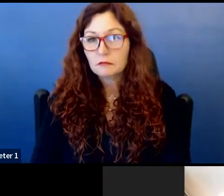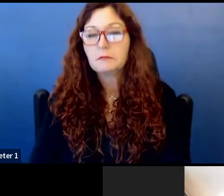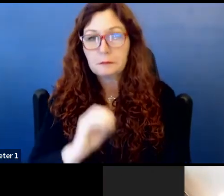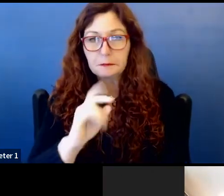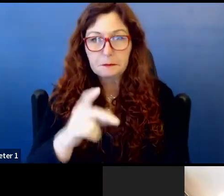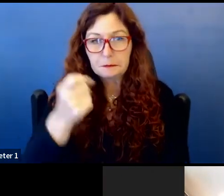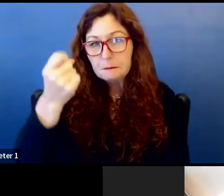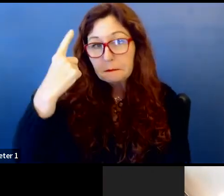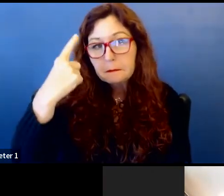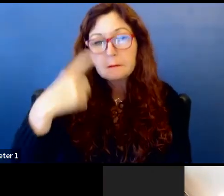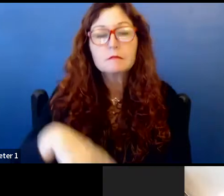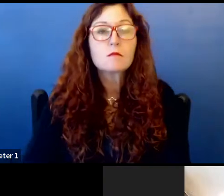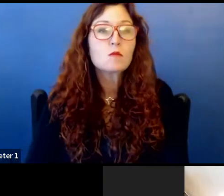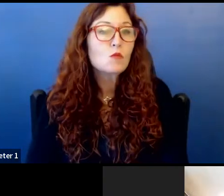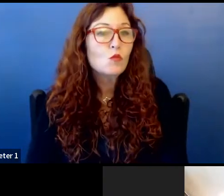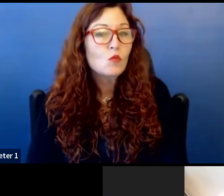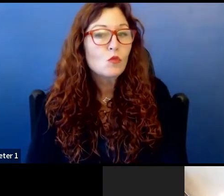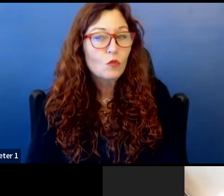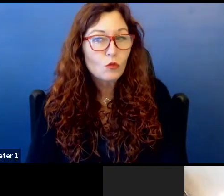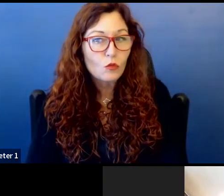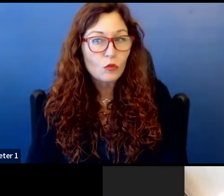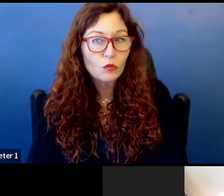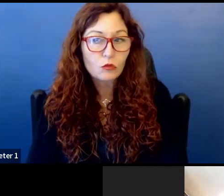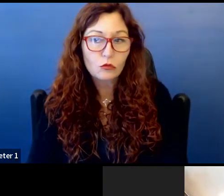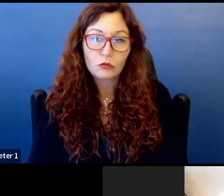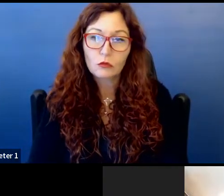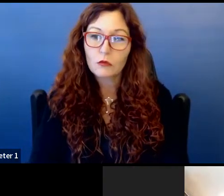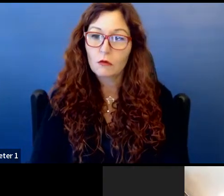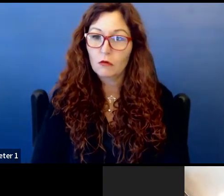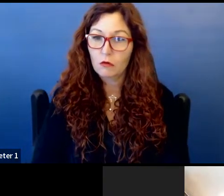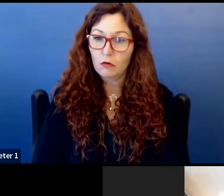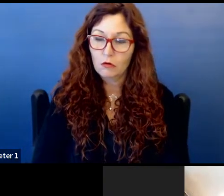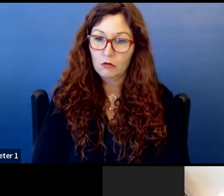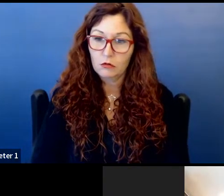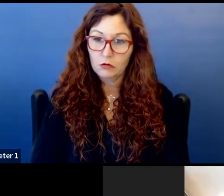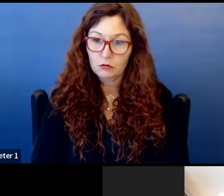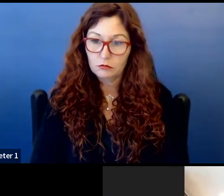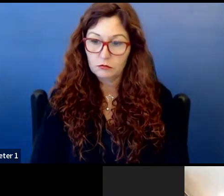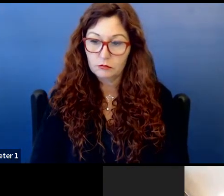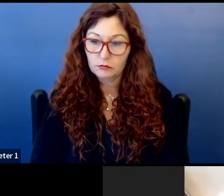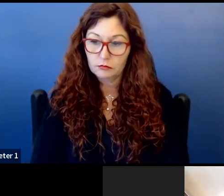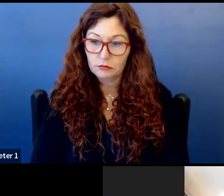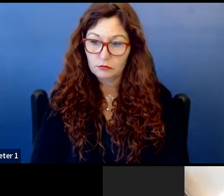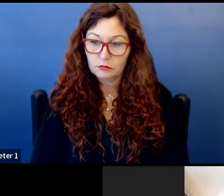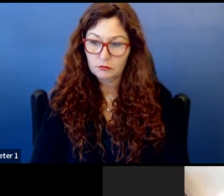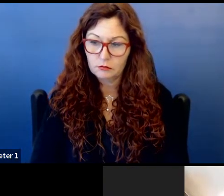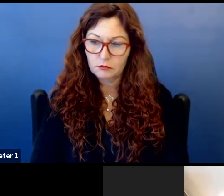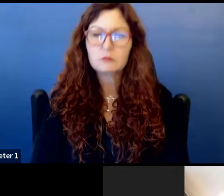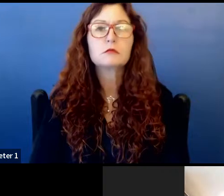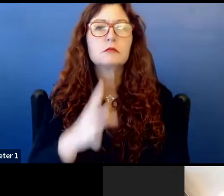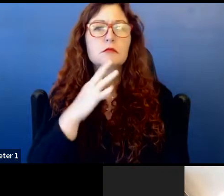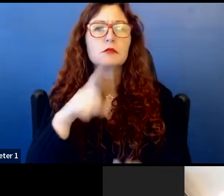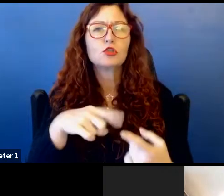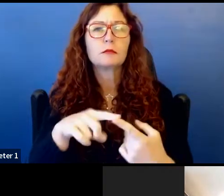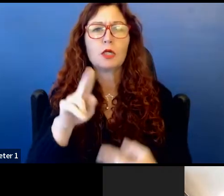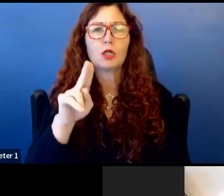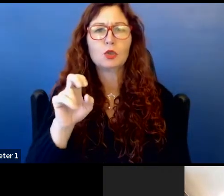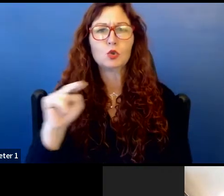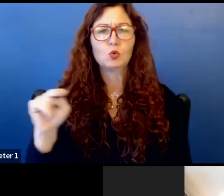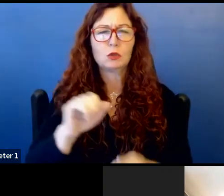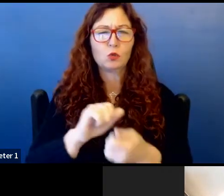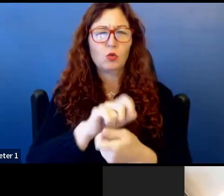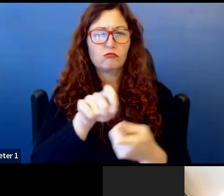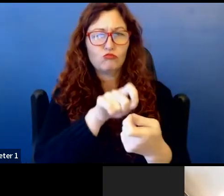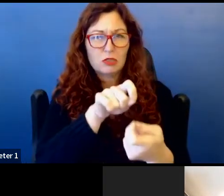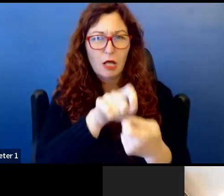got it and you mentioned as well that there was uh so you mentioned unions with respect to retaliation did you mean to